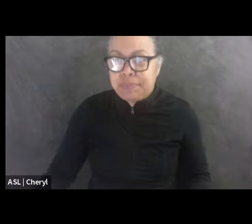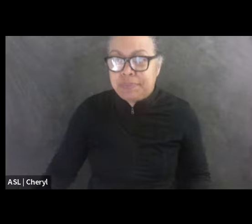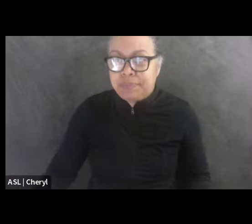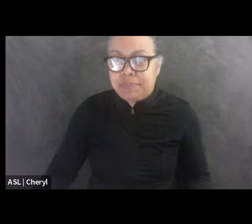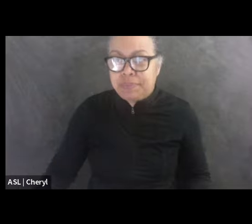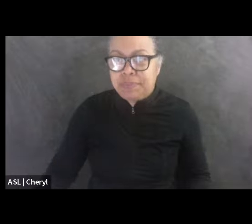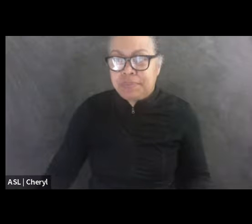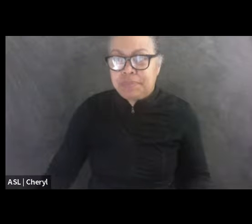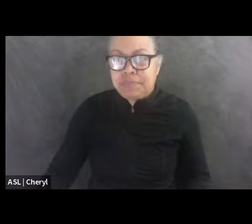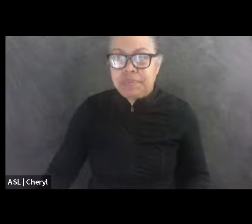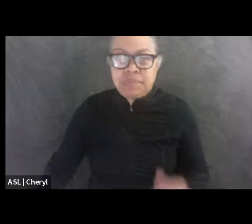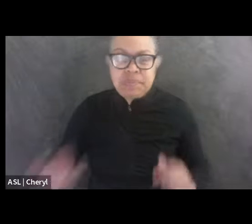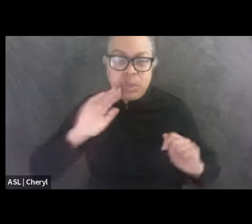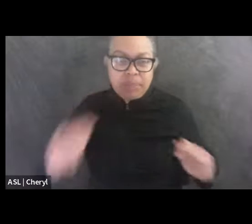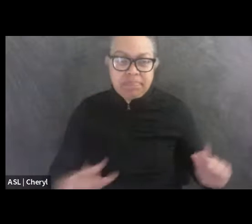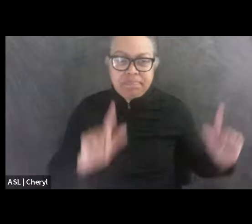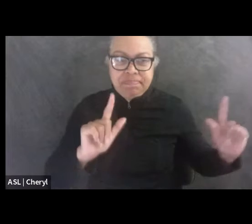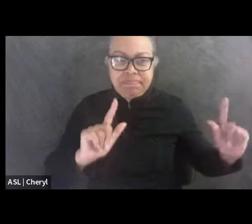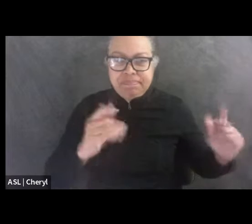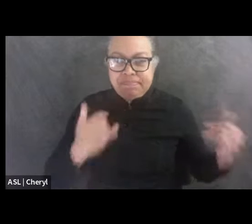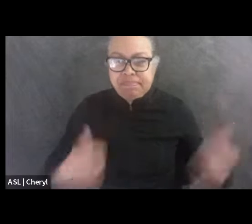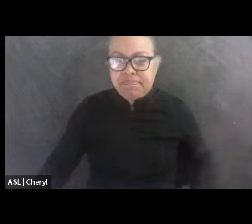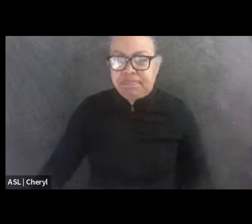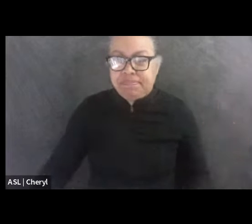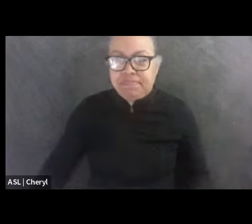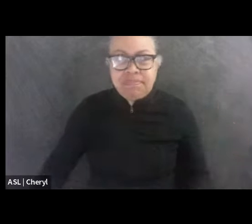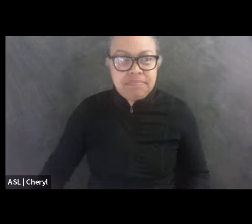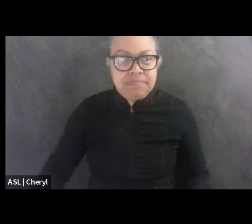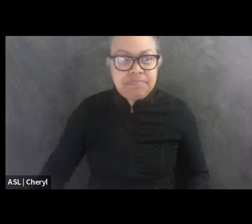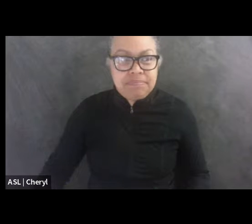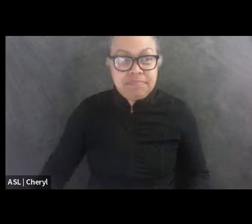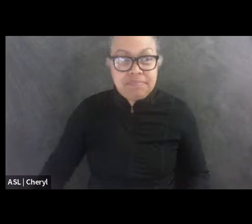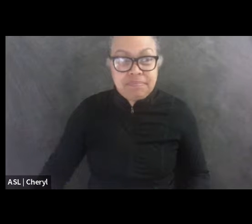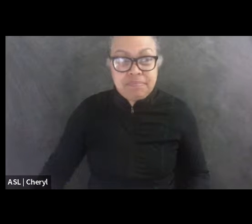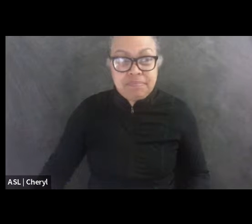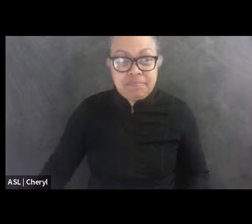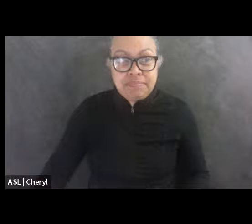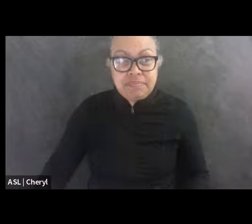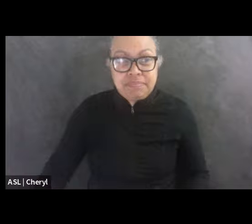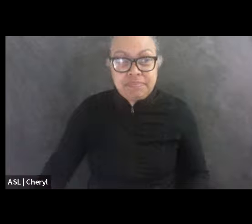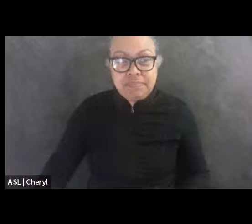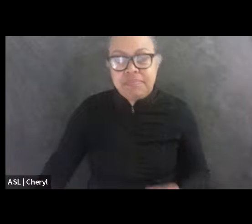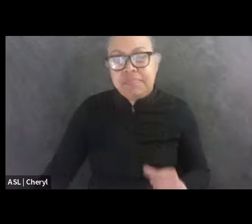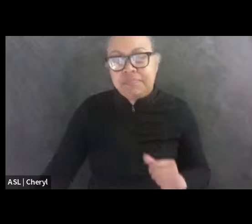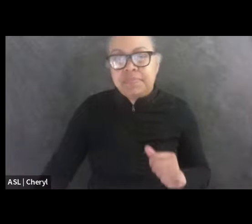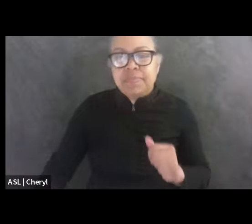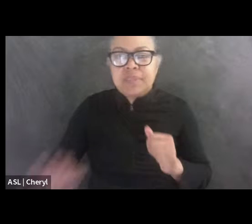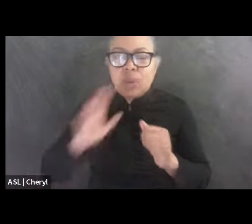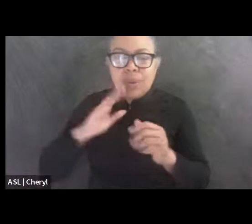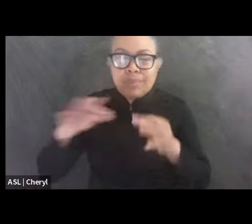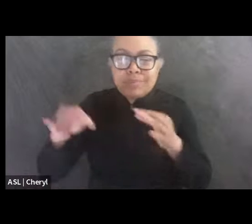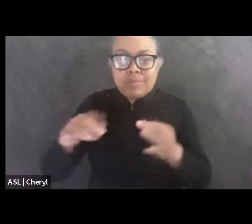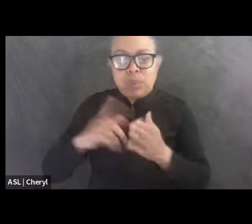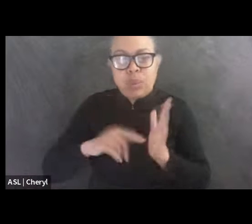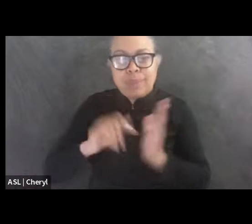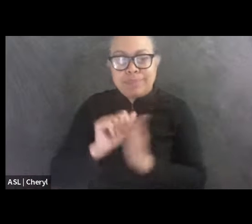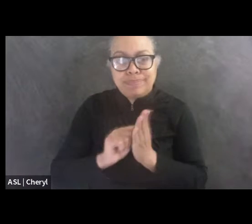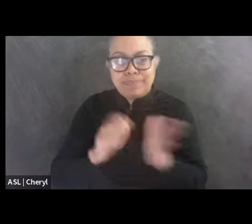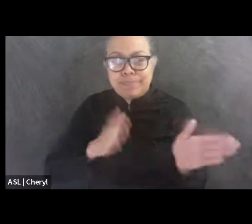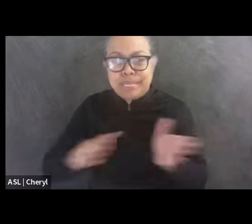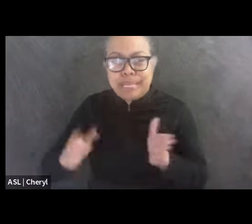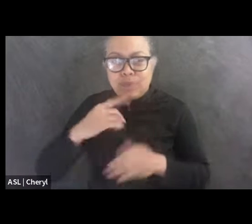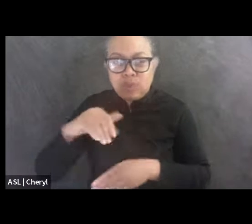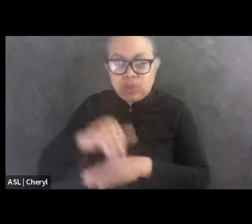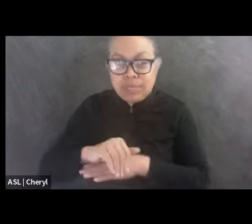to a share screen. Actually, I'm going to talk about the agenda on tonight's agenda. We've got a few